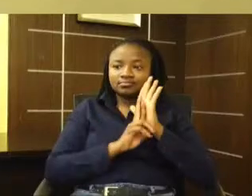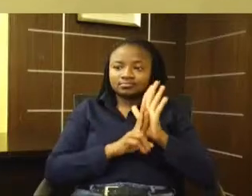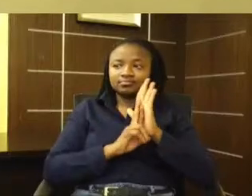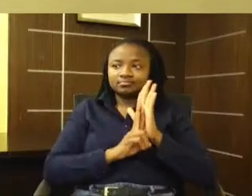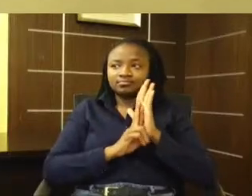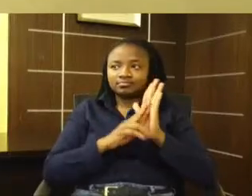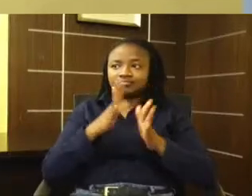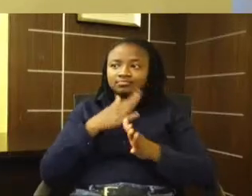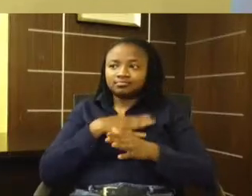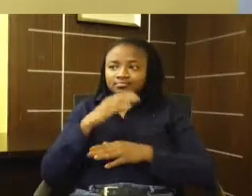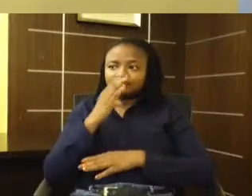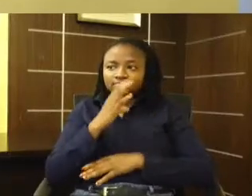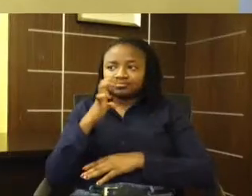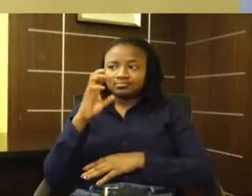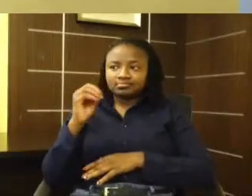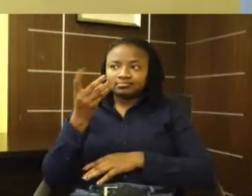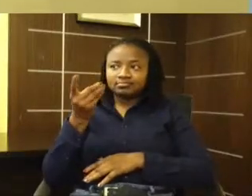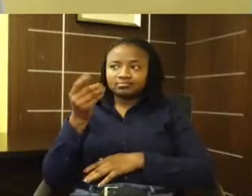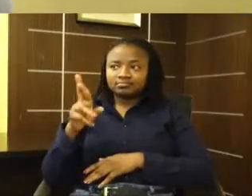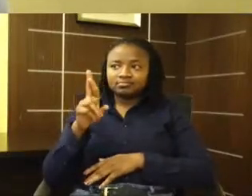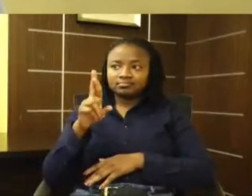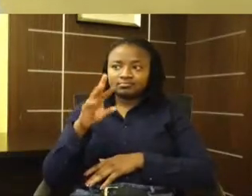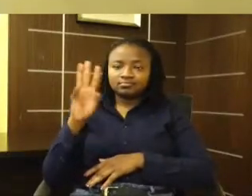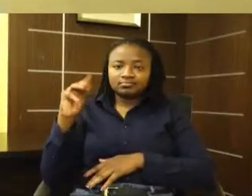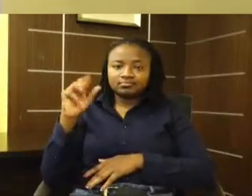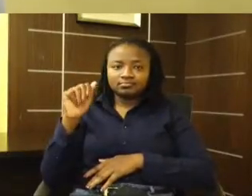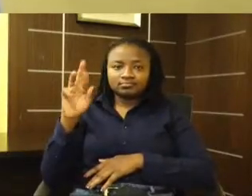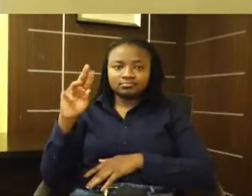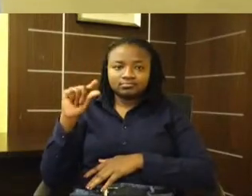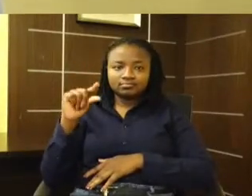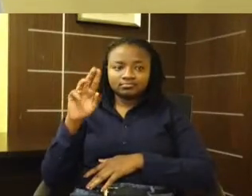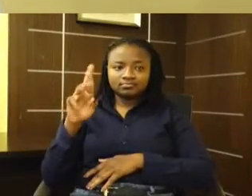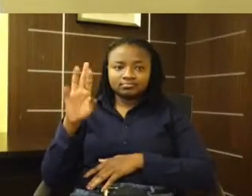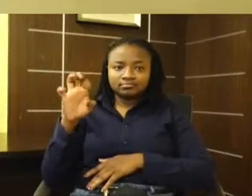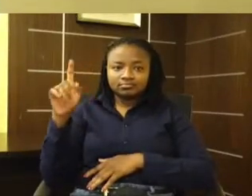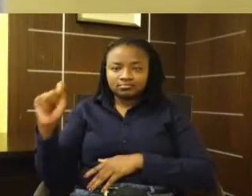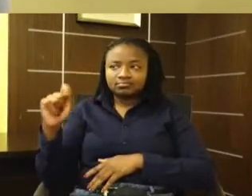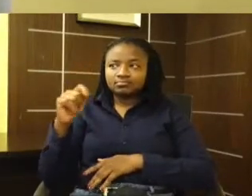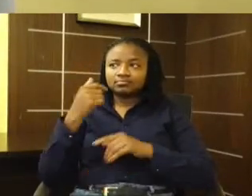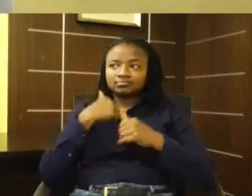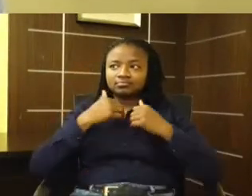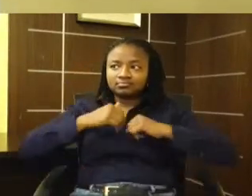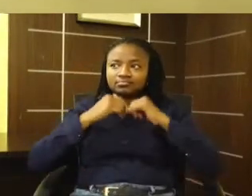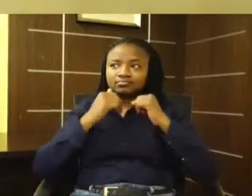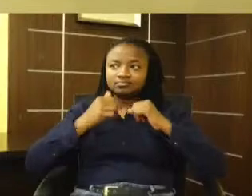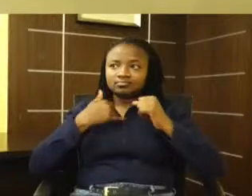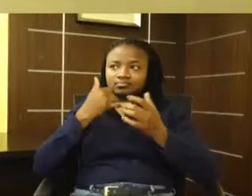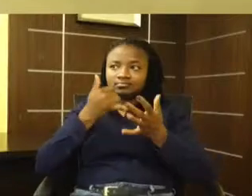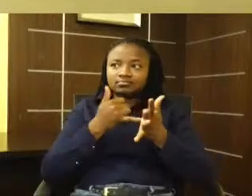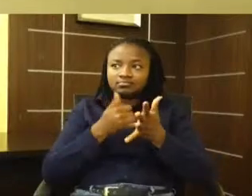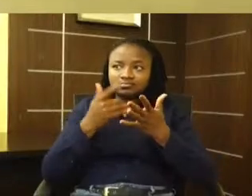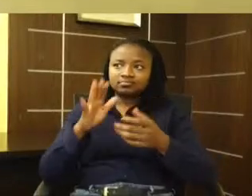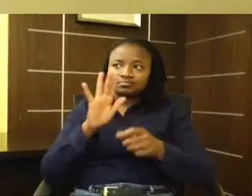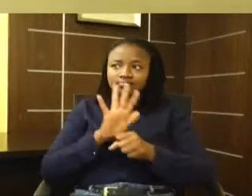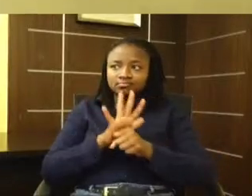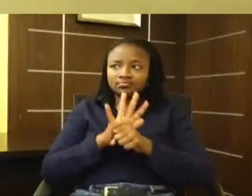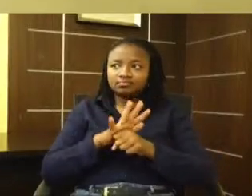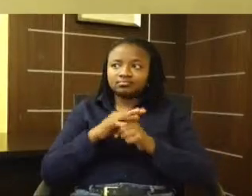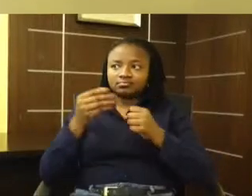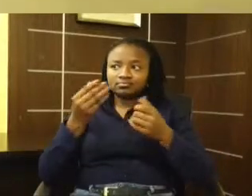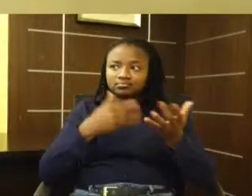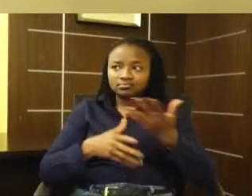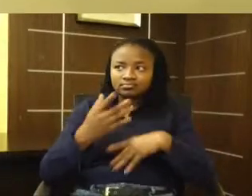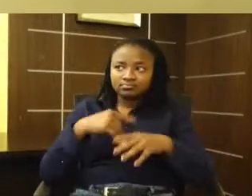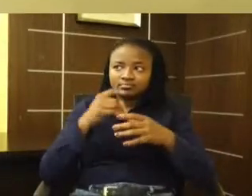Margaret. And I'm honored to be part of this forum today, which has been very interactive and very educative to